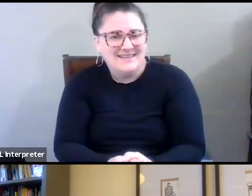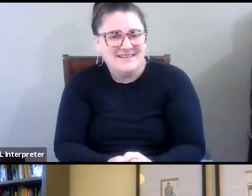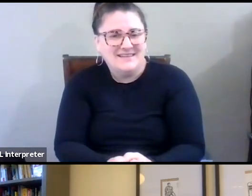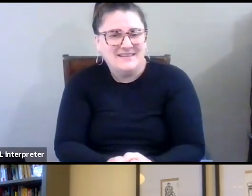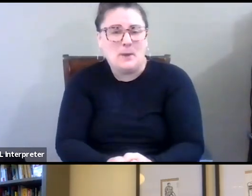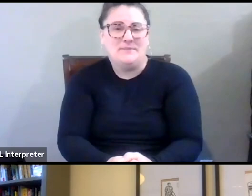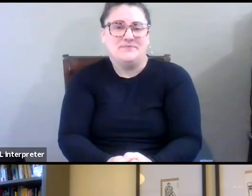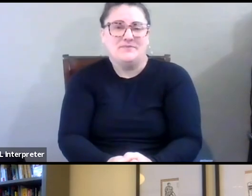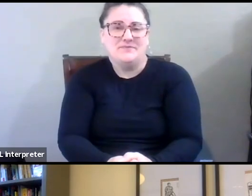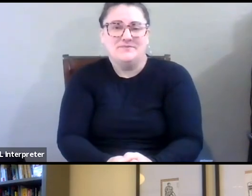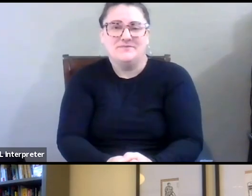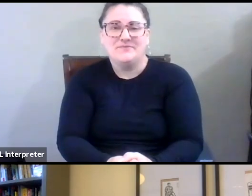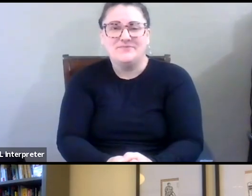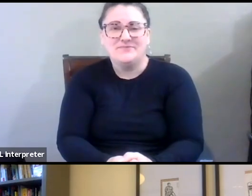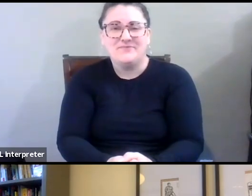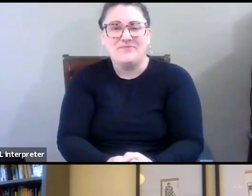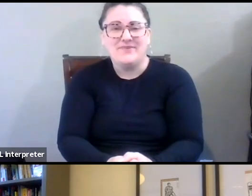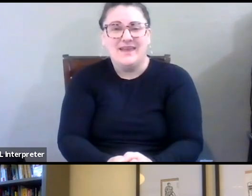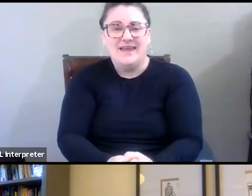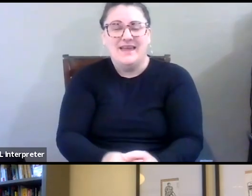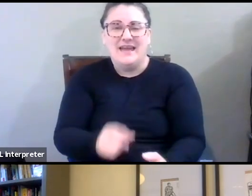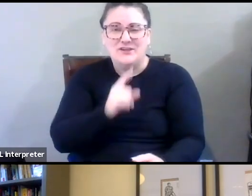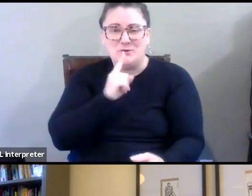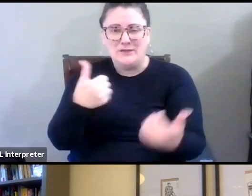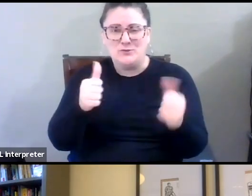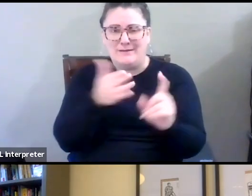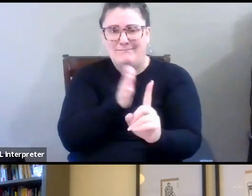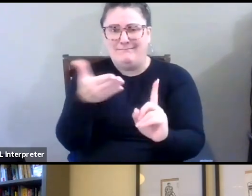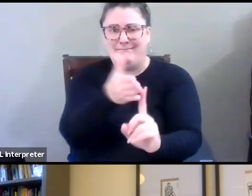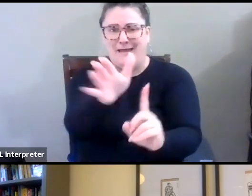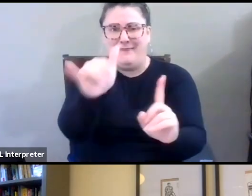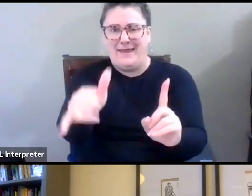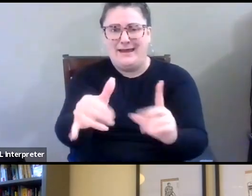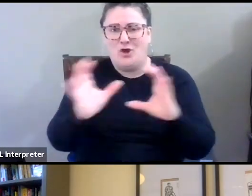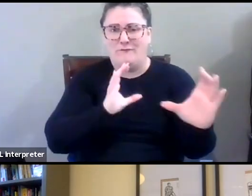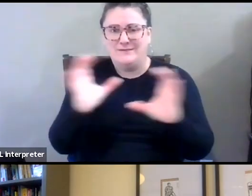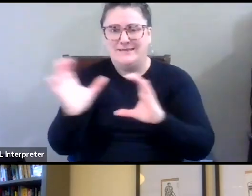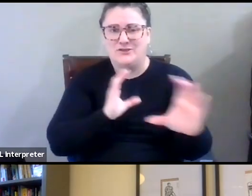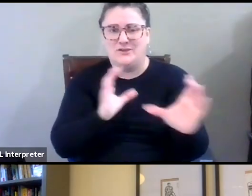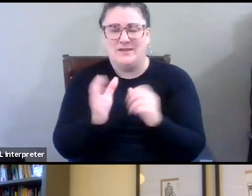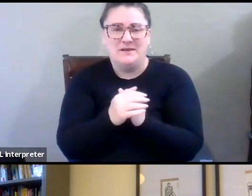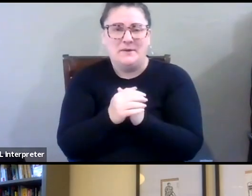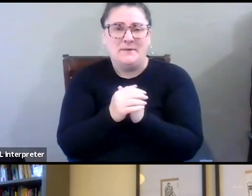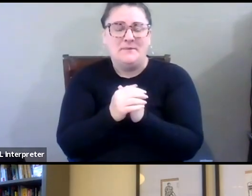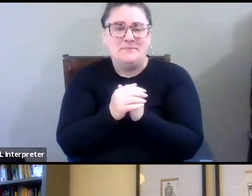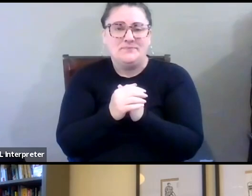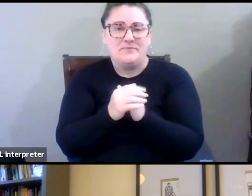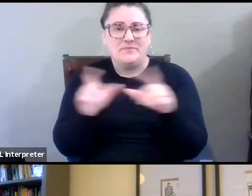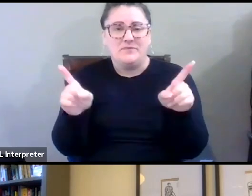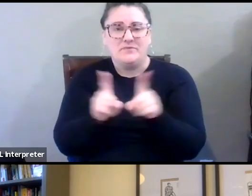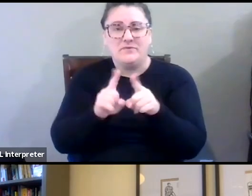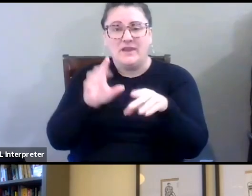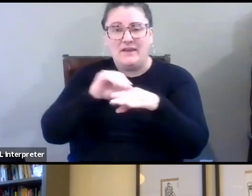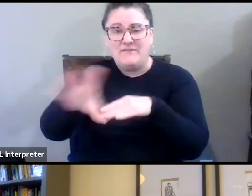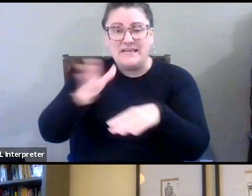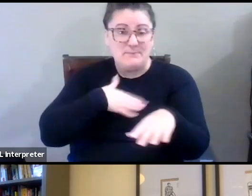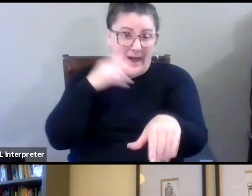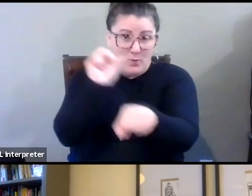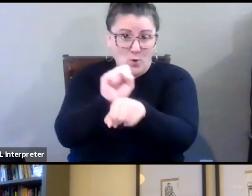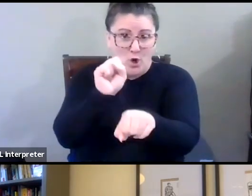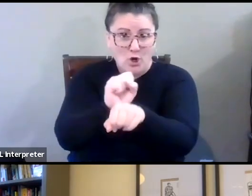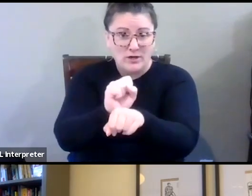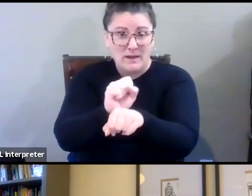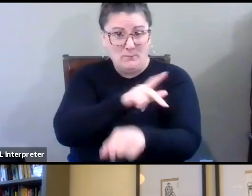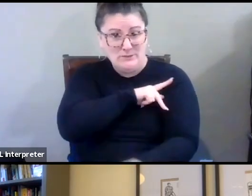And having to sort of thread that needle. But the other thing that I think of in terms of how that affects my work is